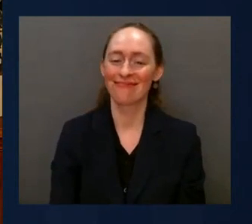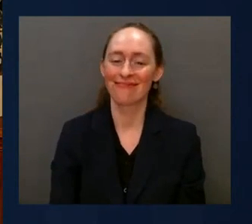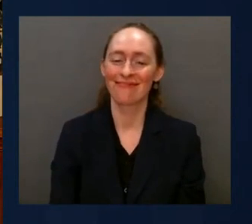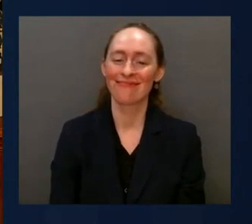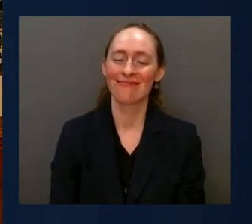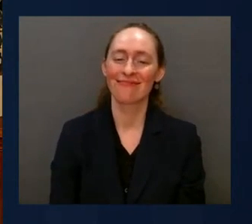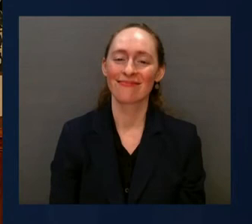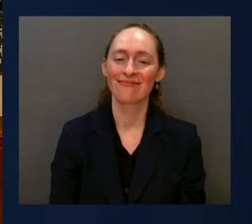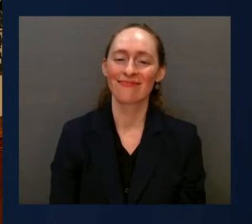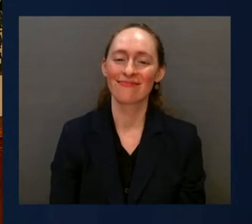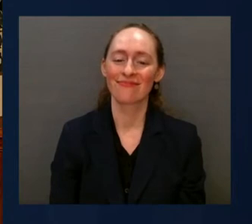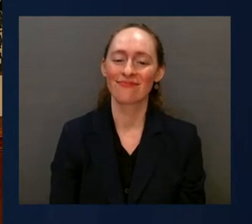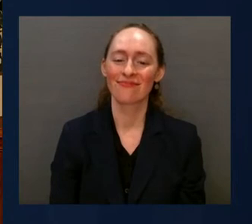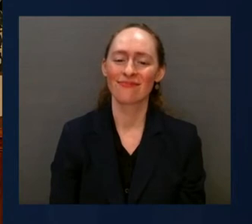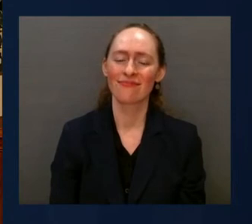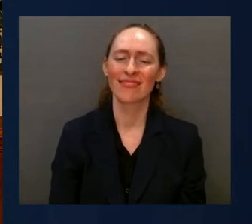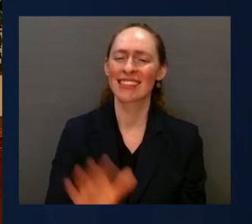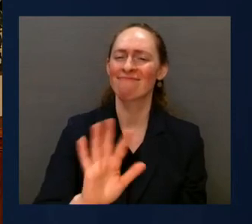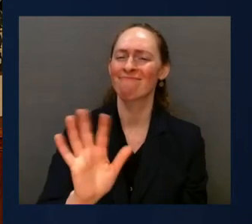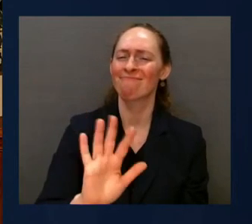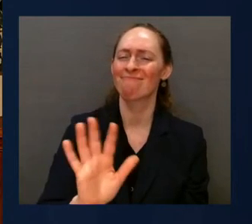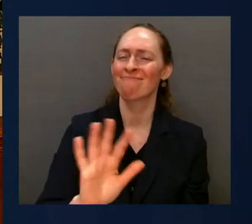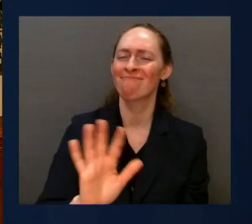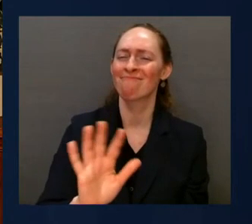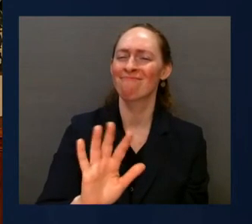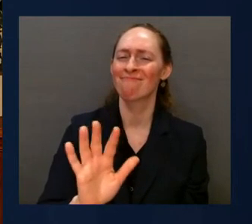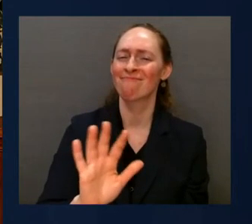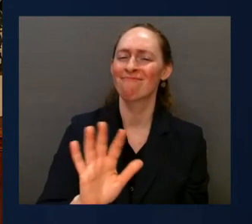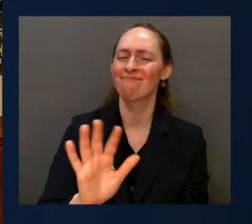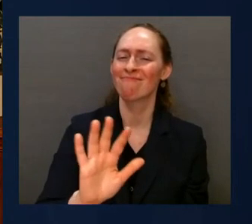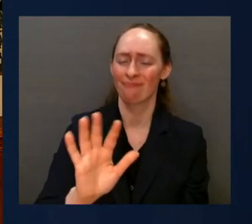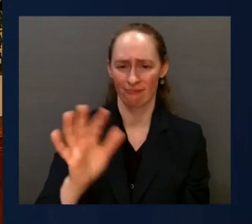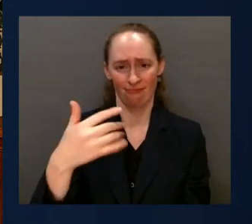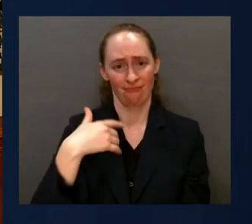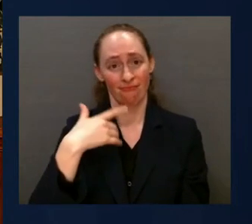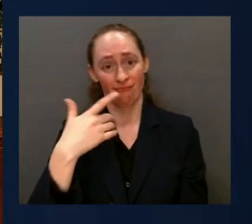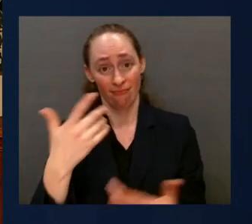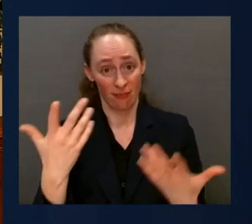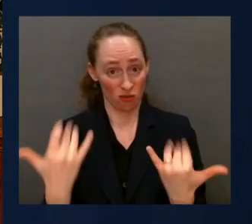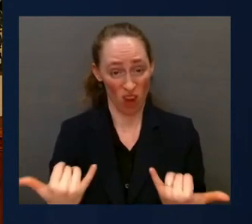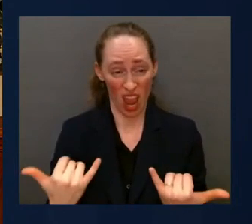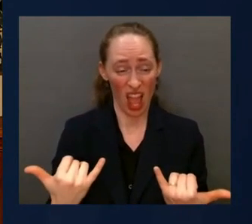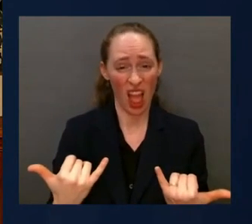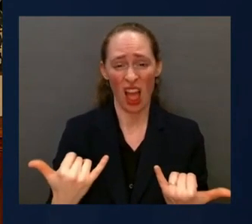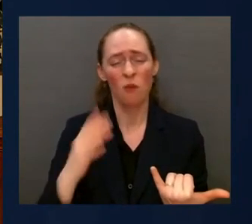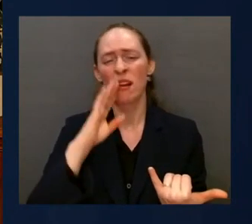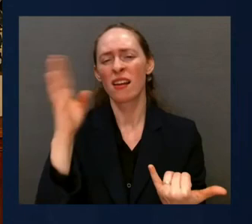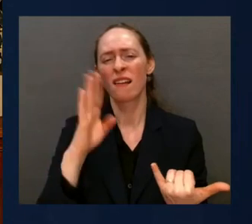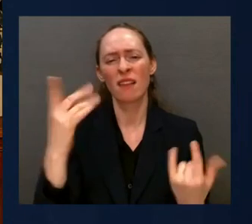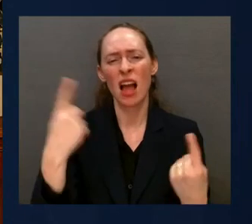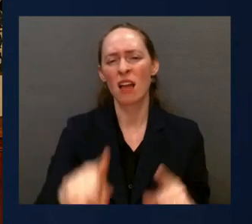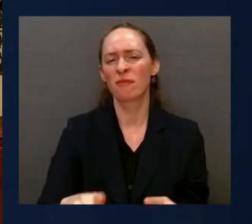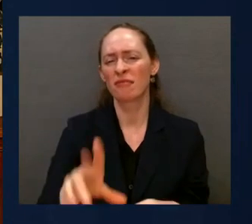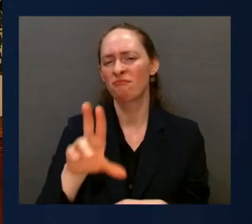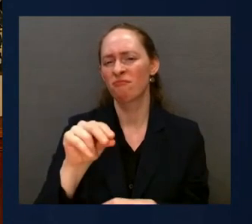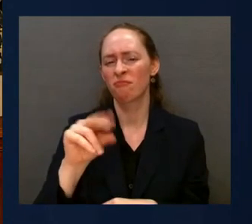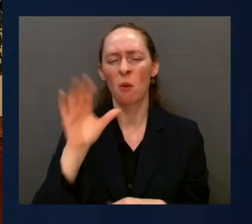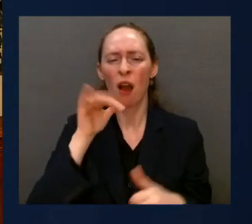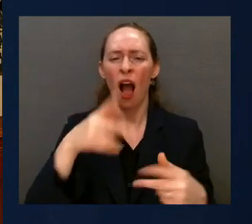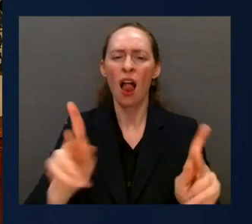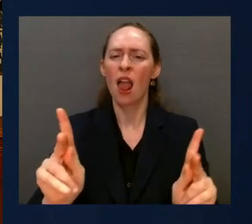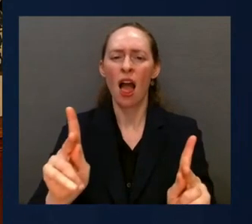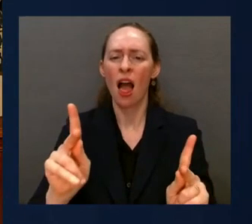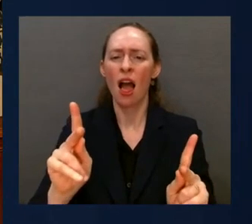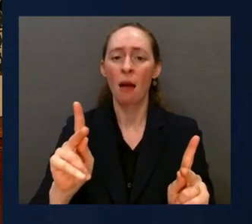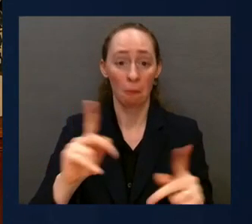away, be taken away, not today, not tomorrow, not ever. But apparently it's not going to be a problem. Next month, when